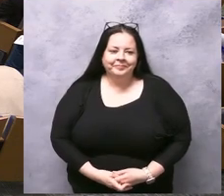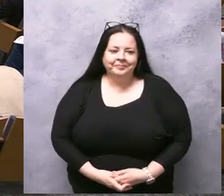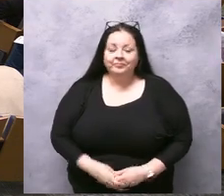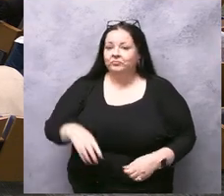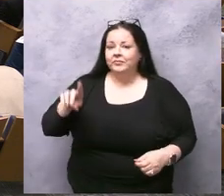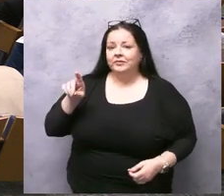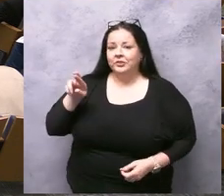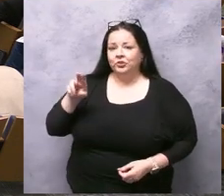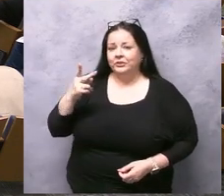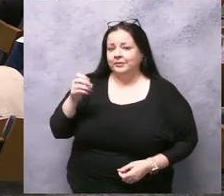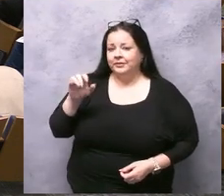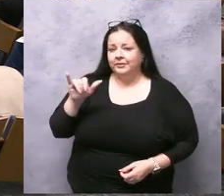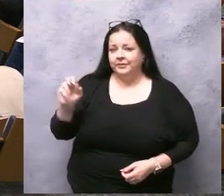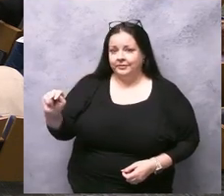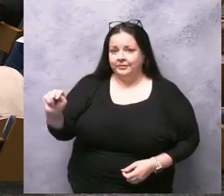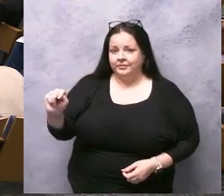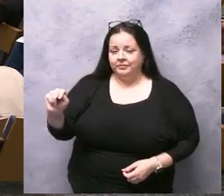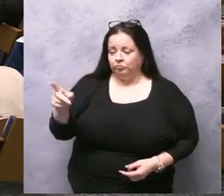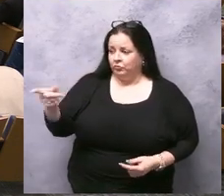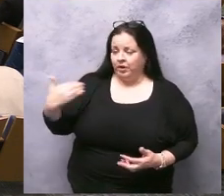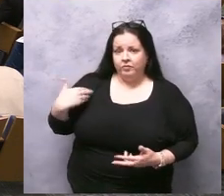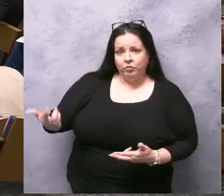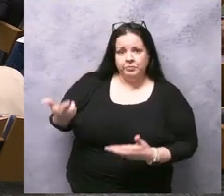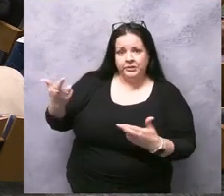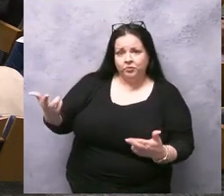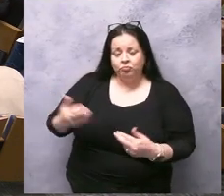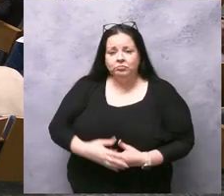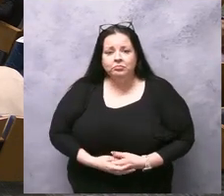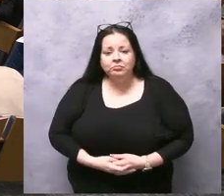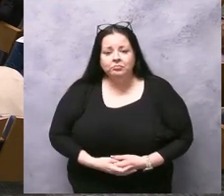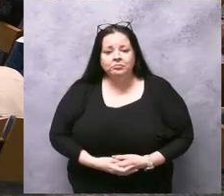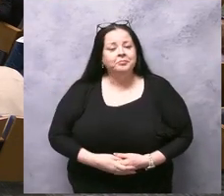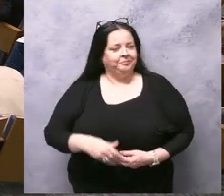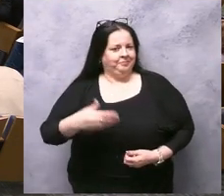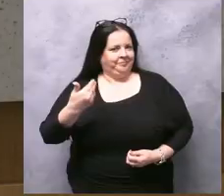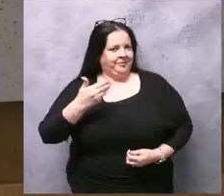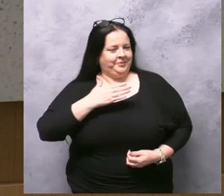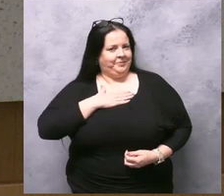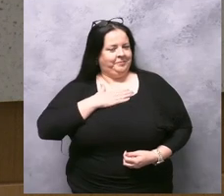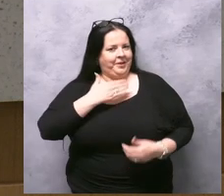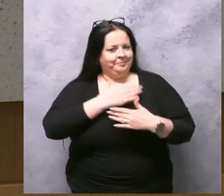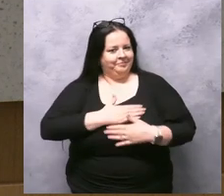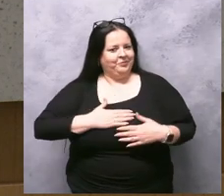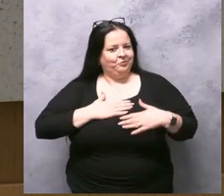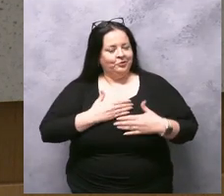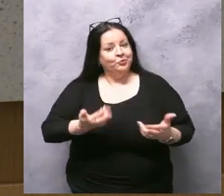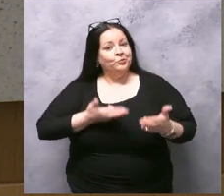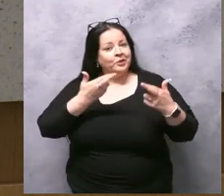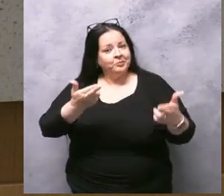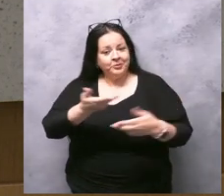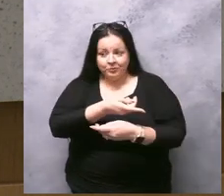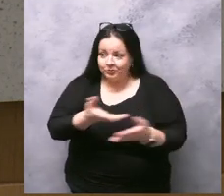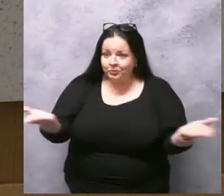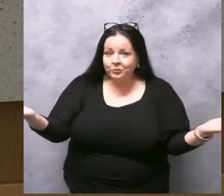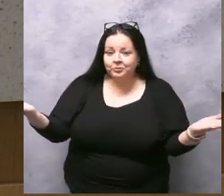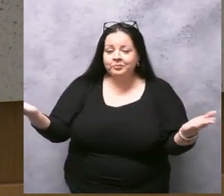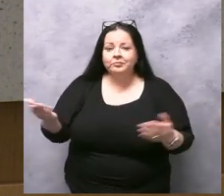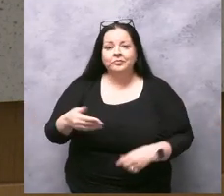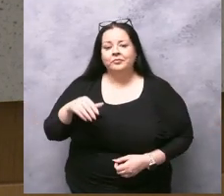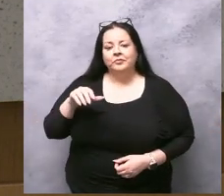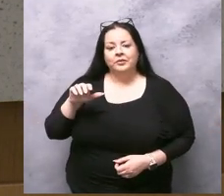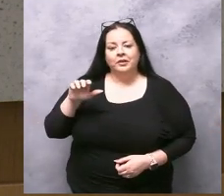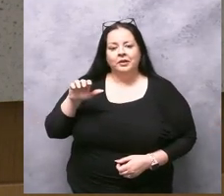Dr. Killian, do you have a recommendation? It is my pleasure to recommend to you Ollie Mae